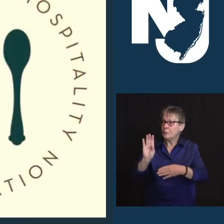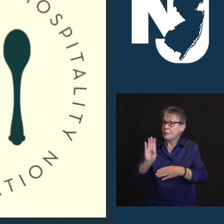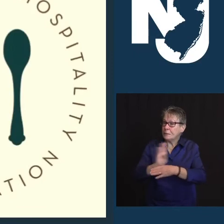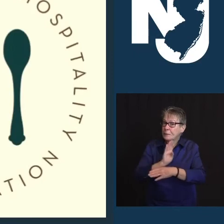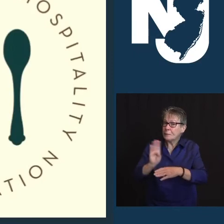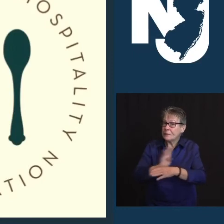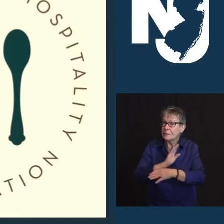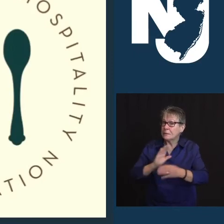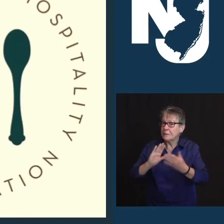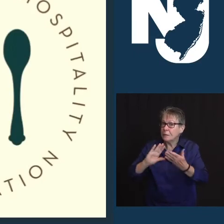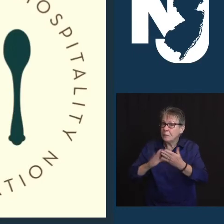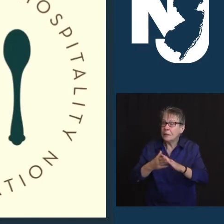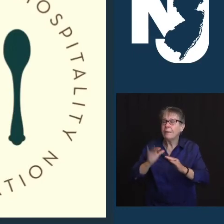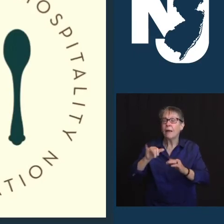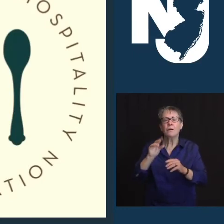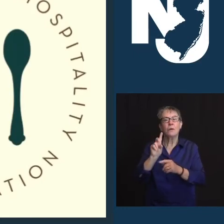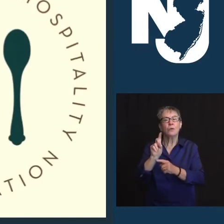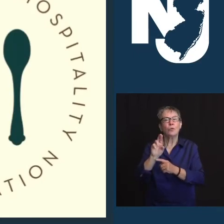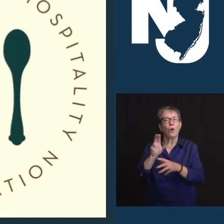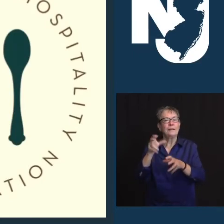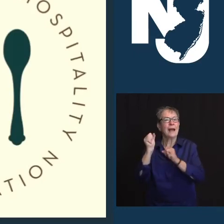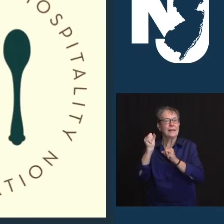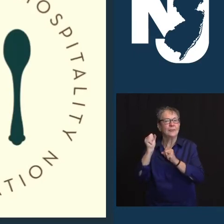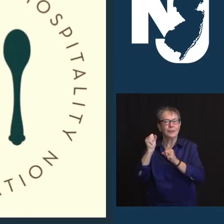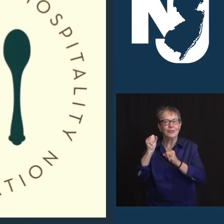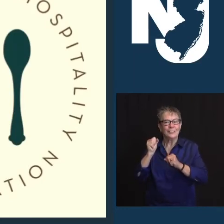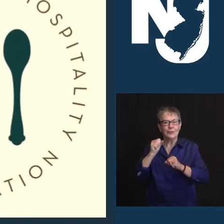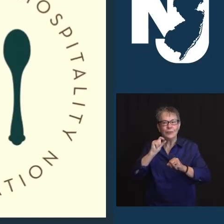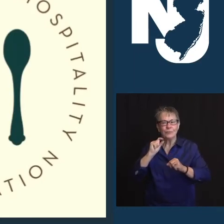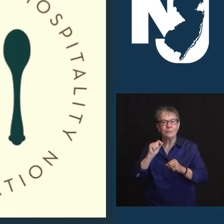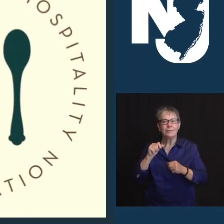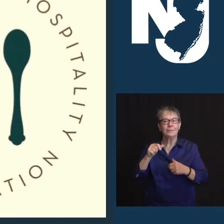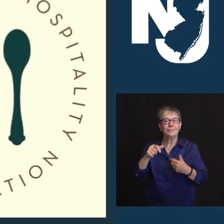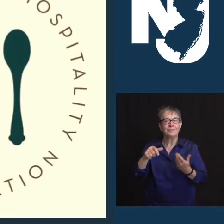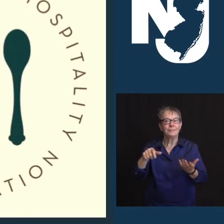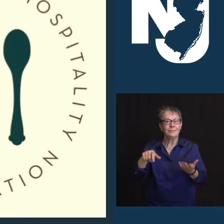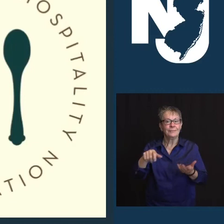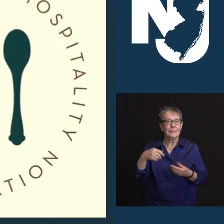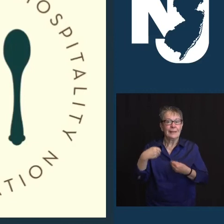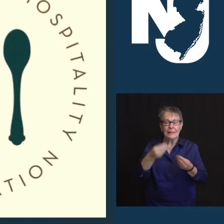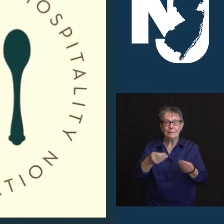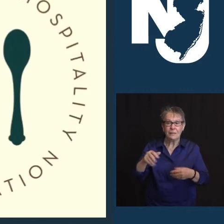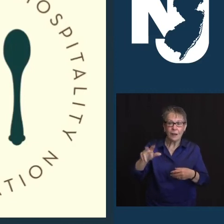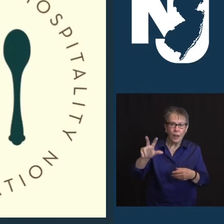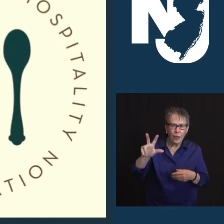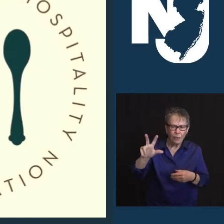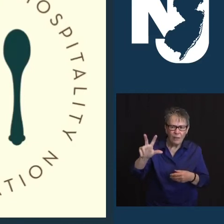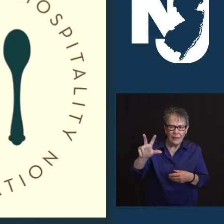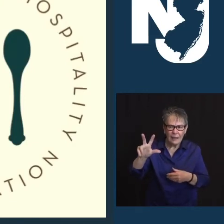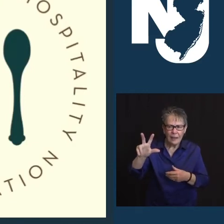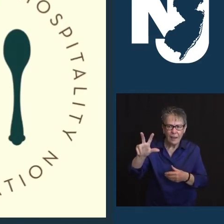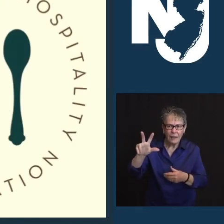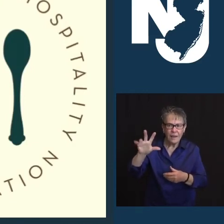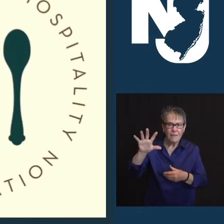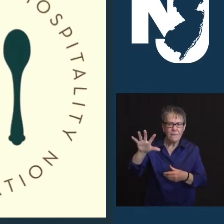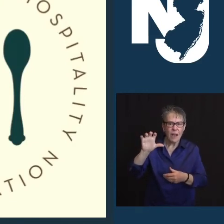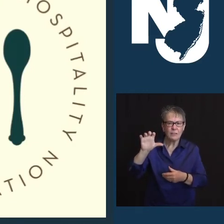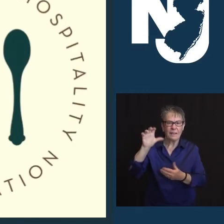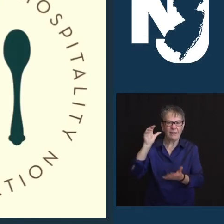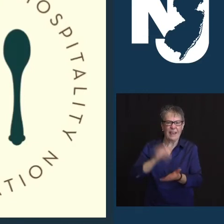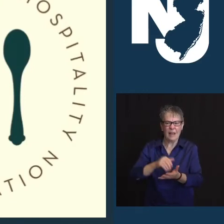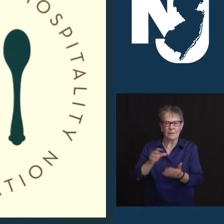donating $500,000 to the New Jersey Restaurant Association that will be converted into individual need-based grants of